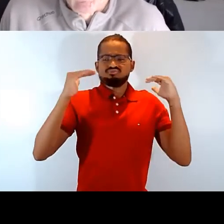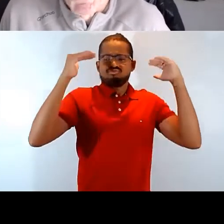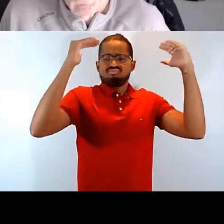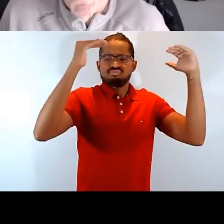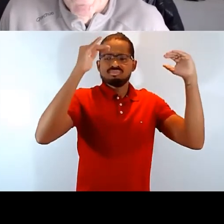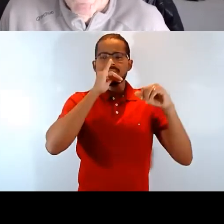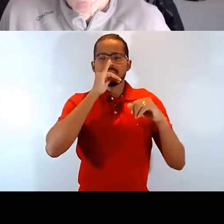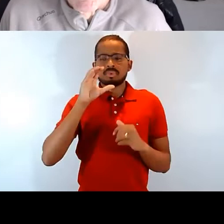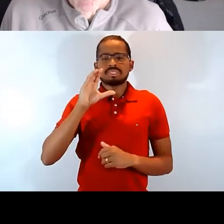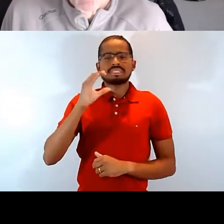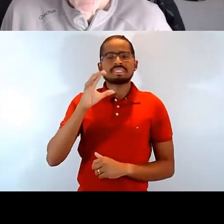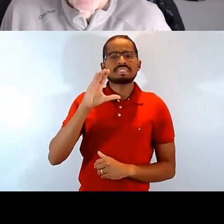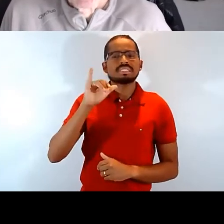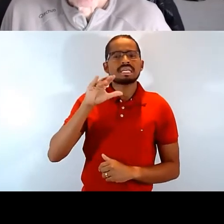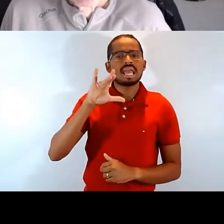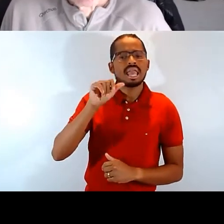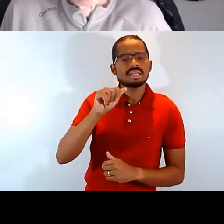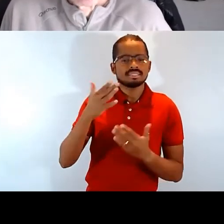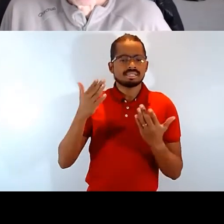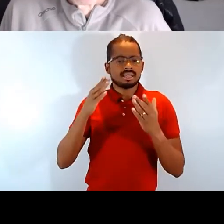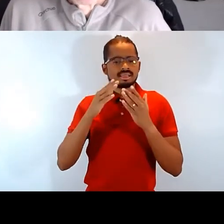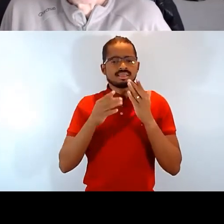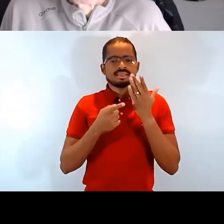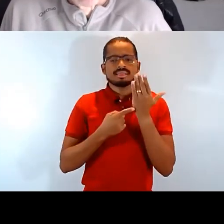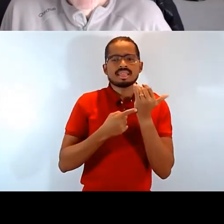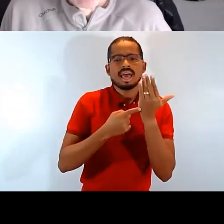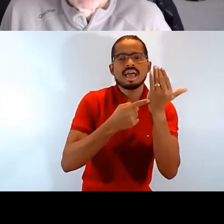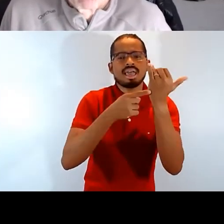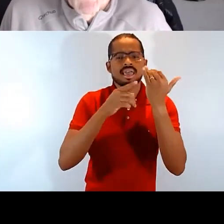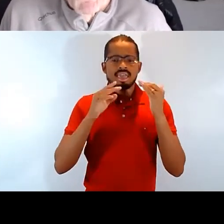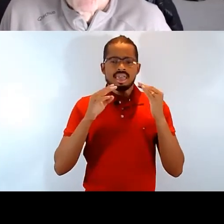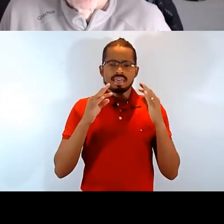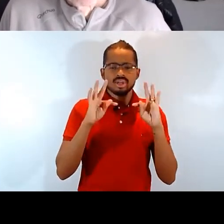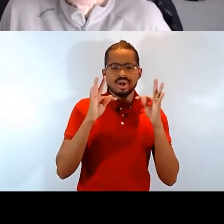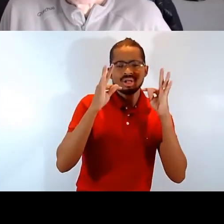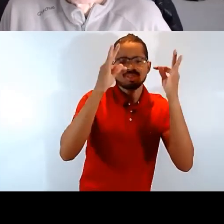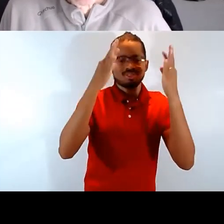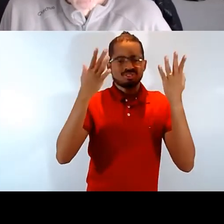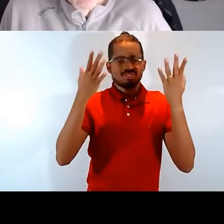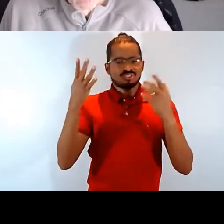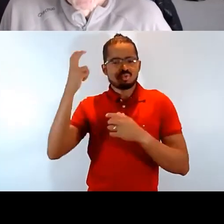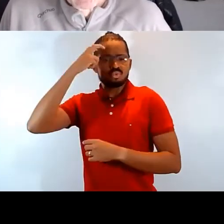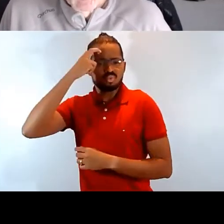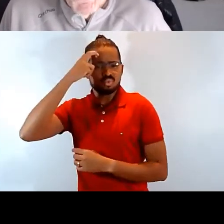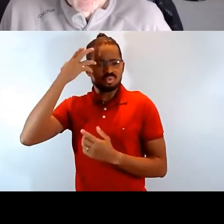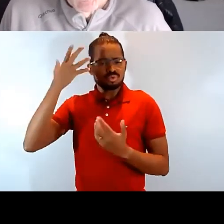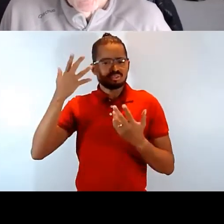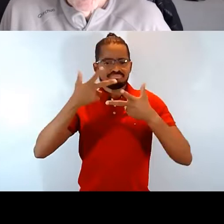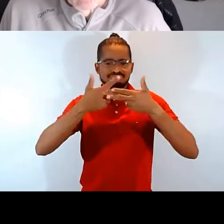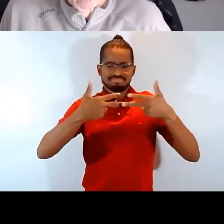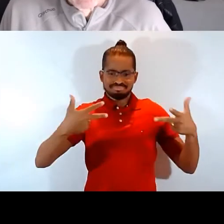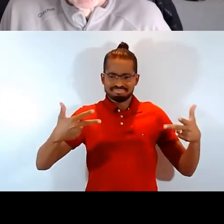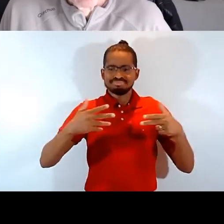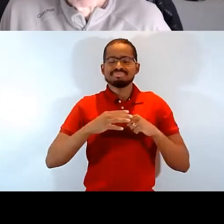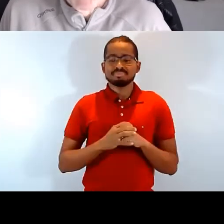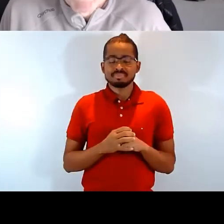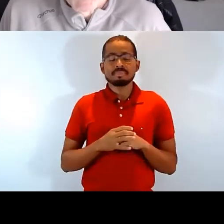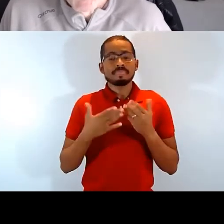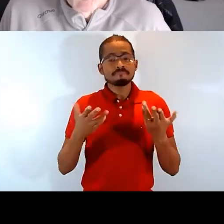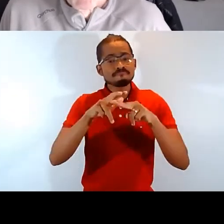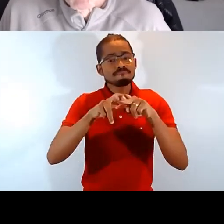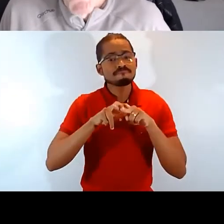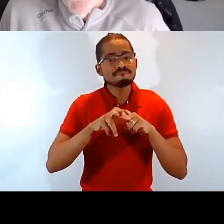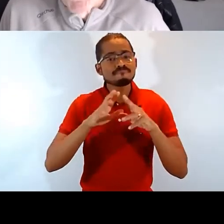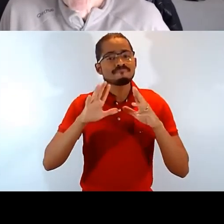and culture. In other words, according to IEC view, in conference interpreting, it was